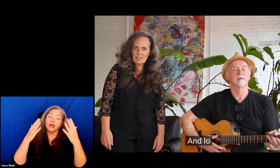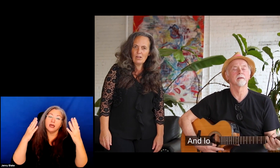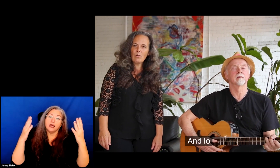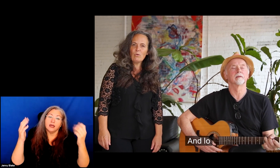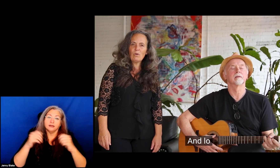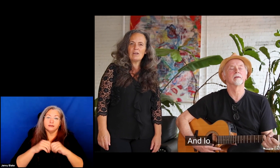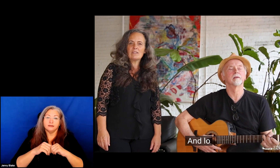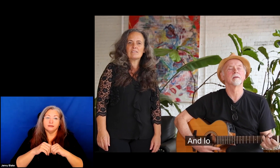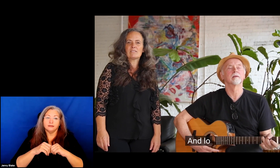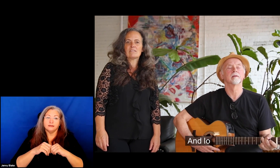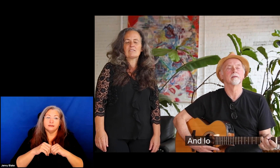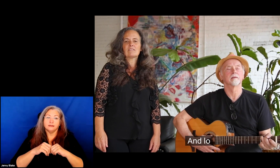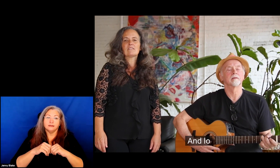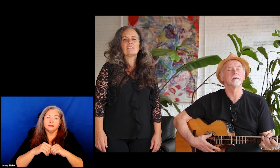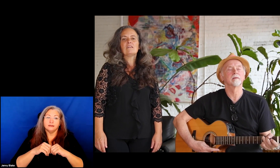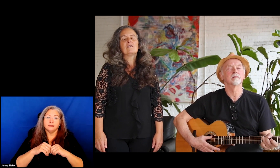and low,